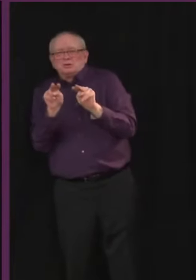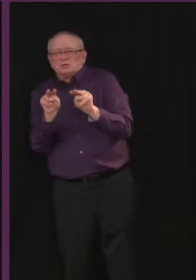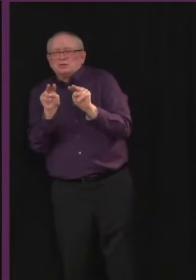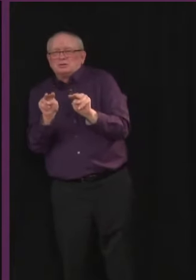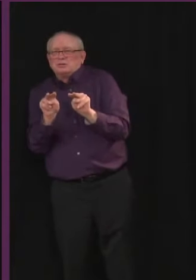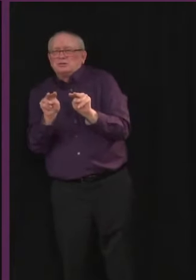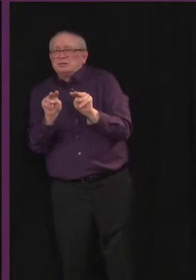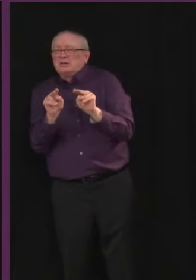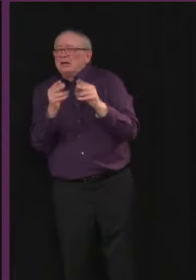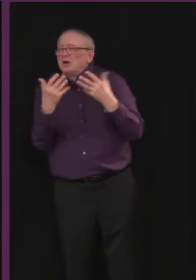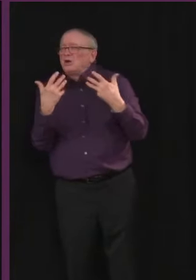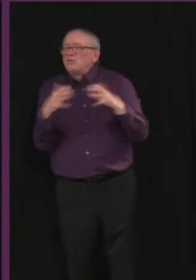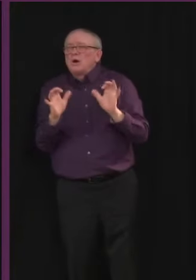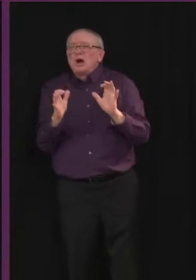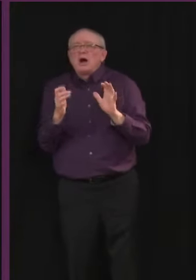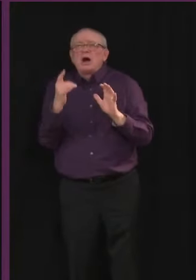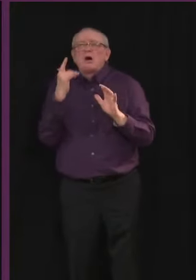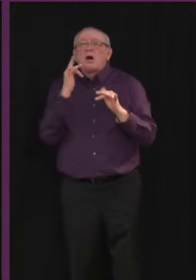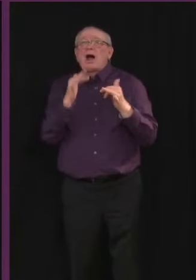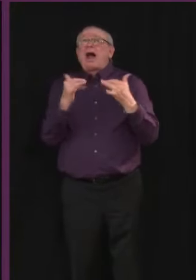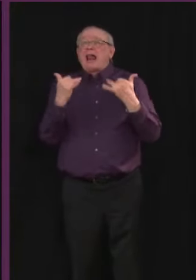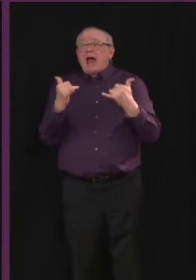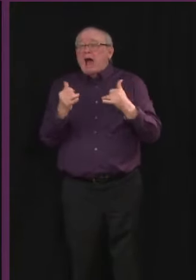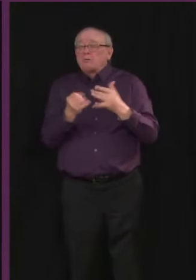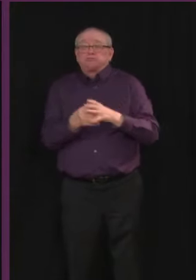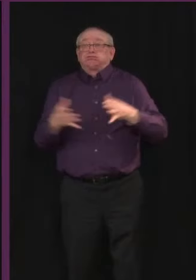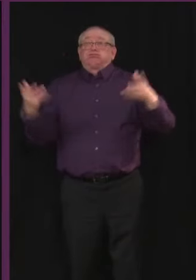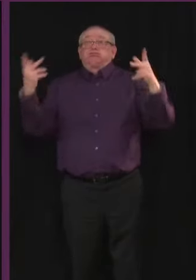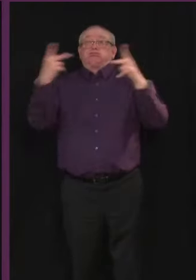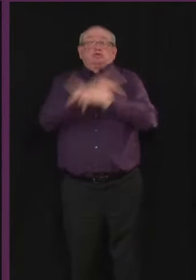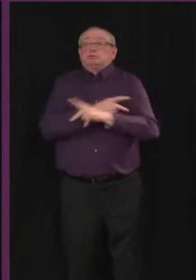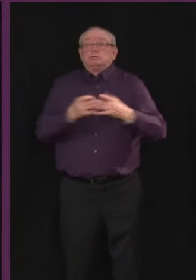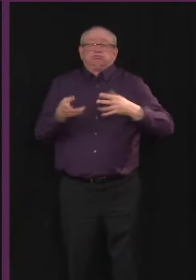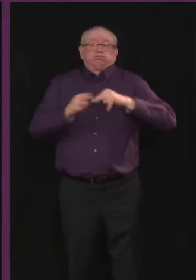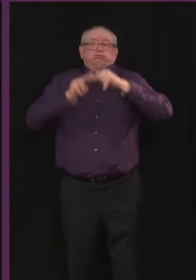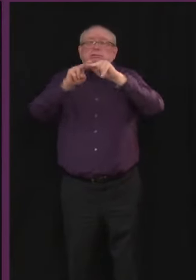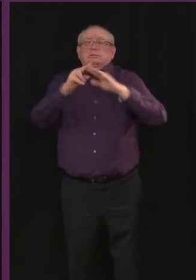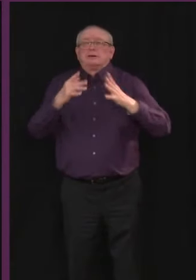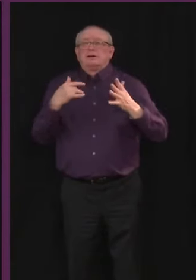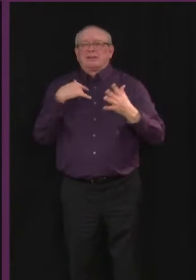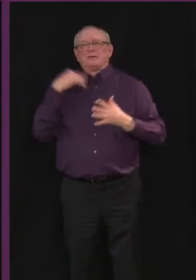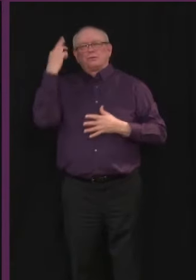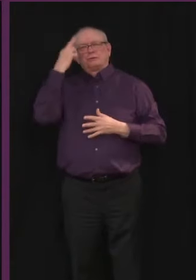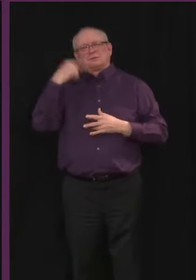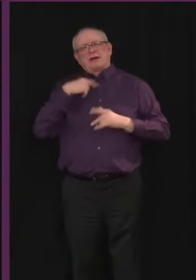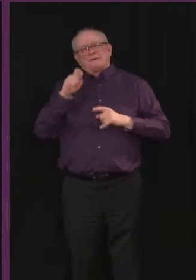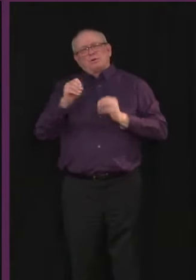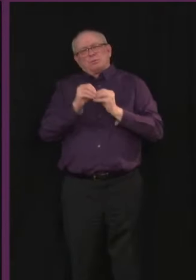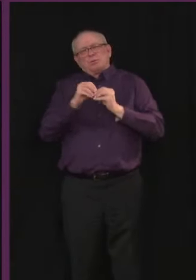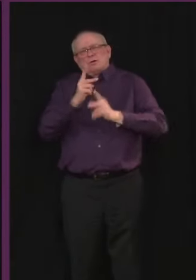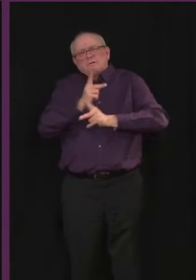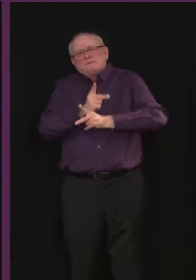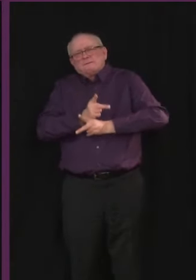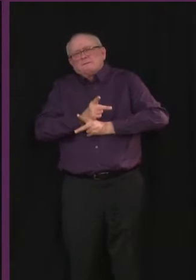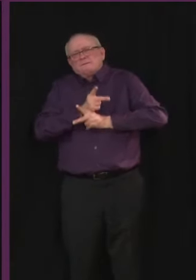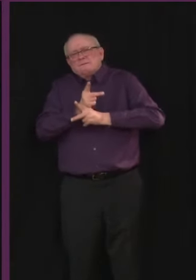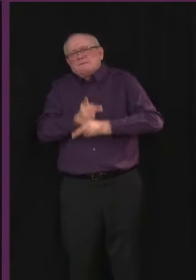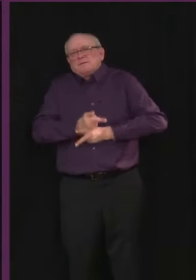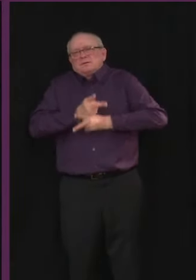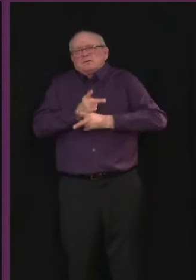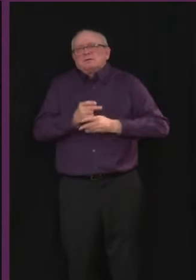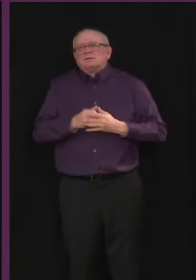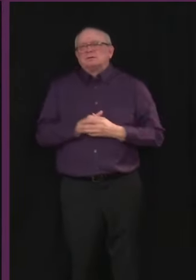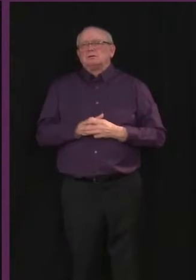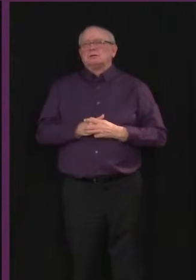another growth phase. So we are being very cautious. With respect to the modeling on variants, again, it's important to remember